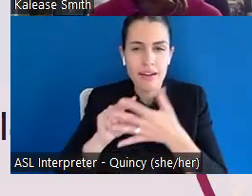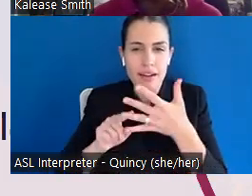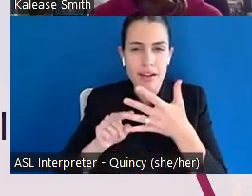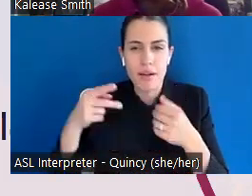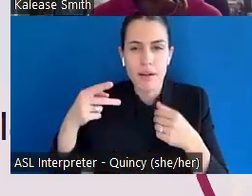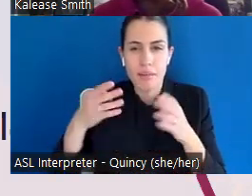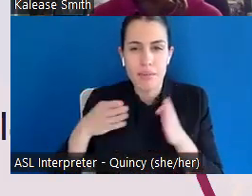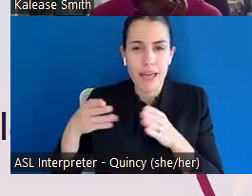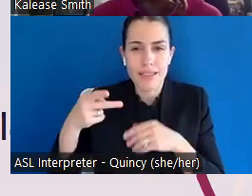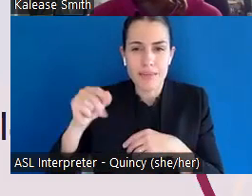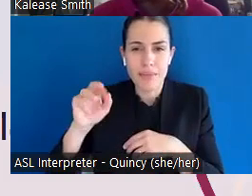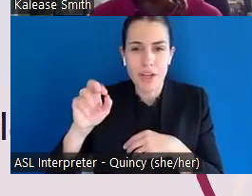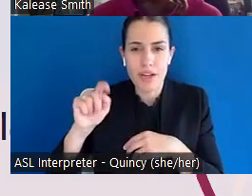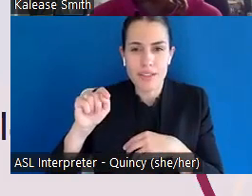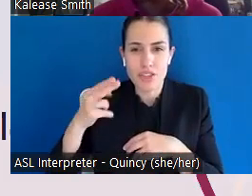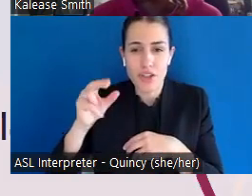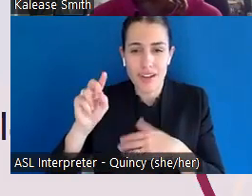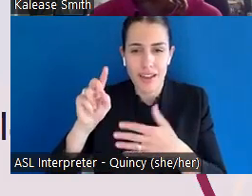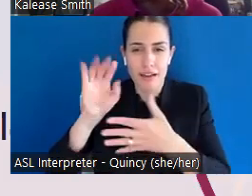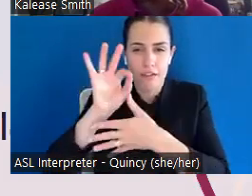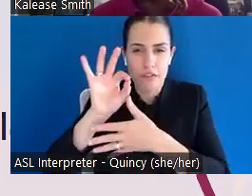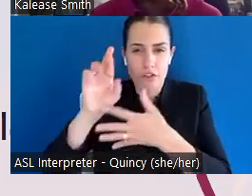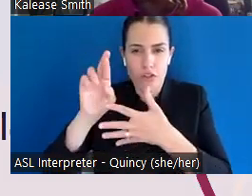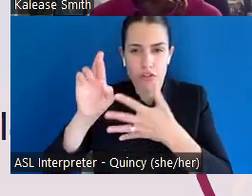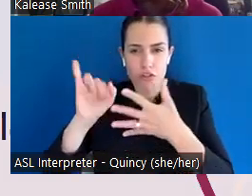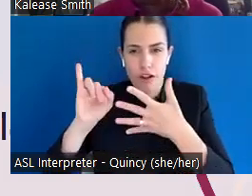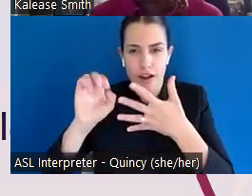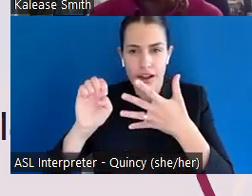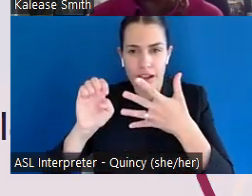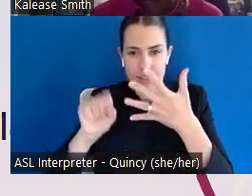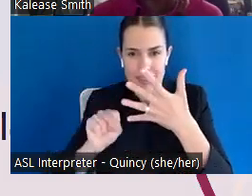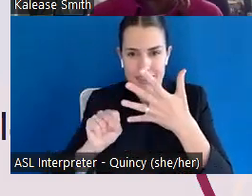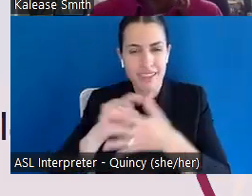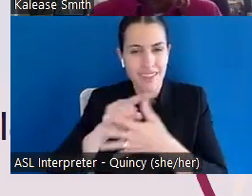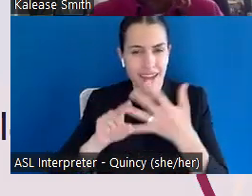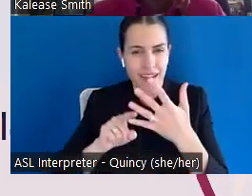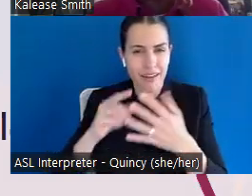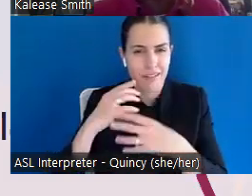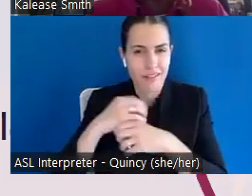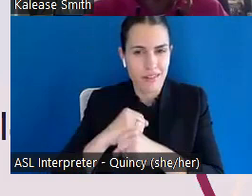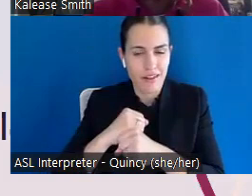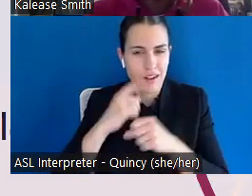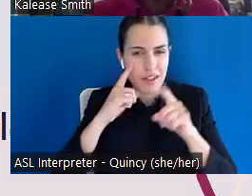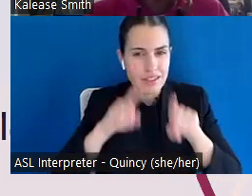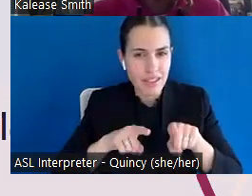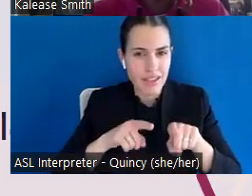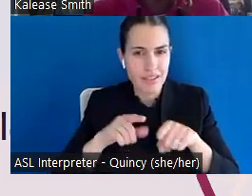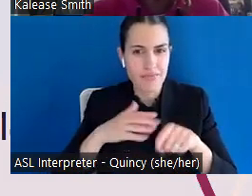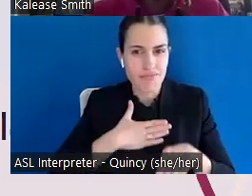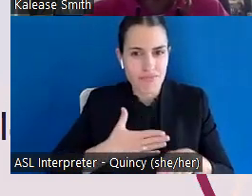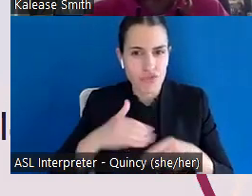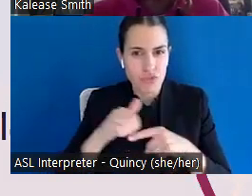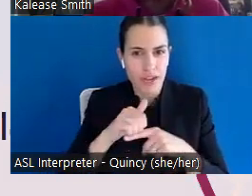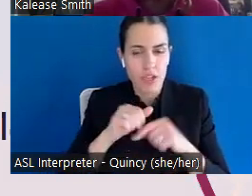Parenthood's acronym of FRIES, I think that is super helpful, because I've always utilized that when I've done consent trainings, and it's very